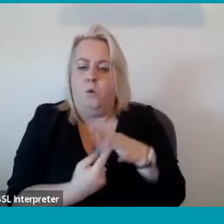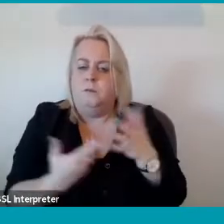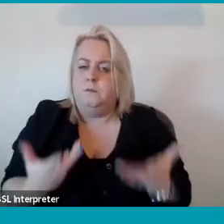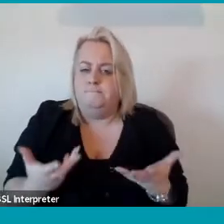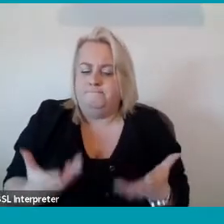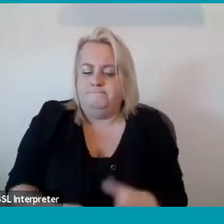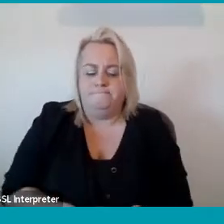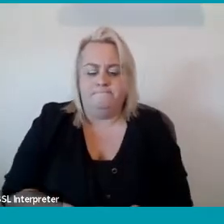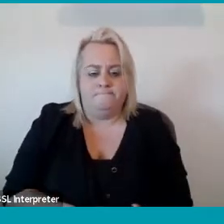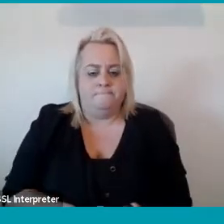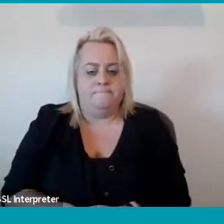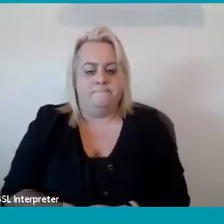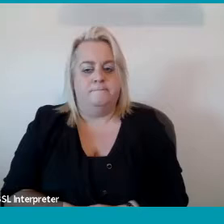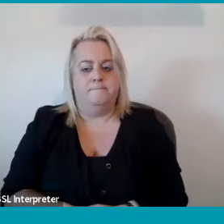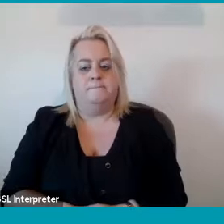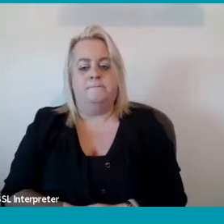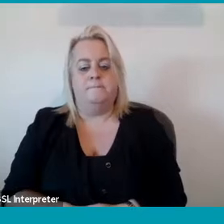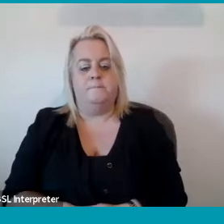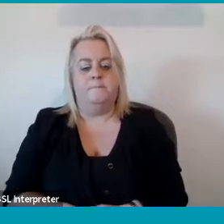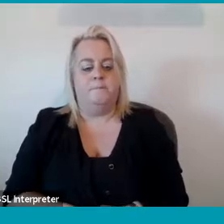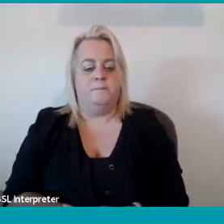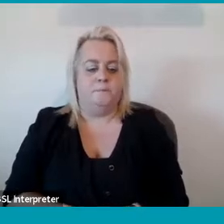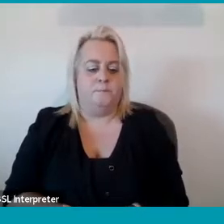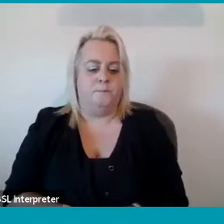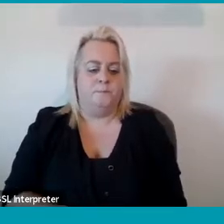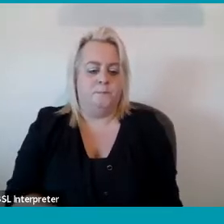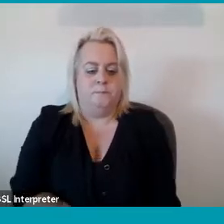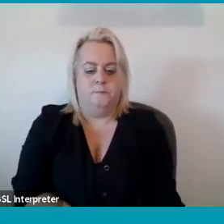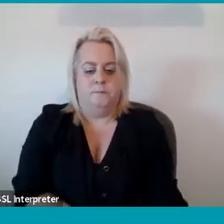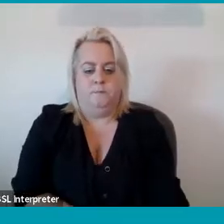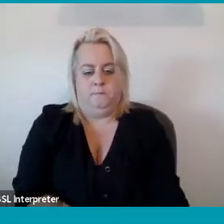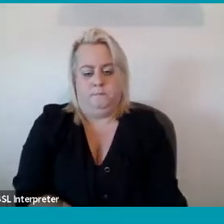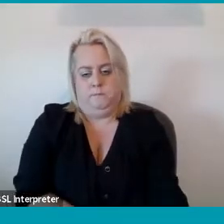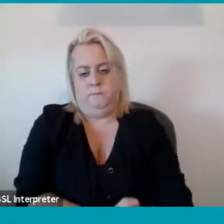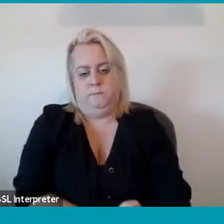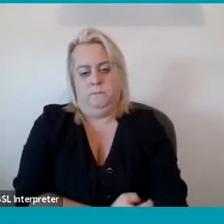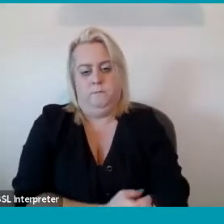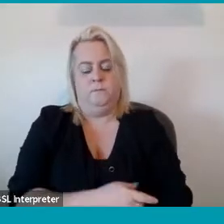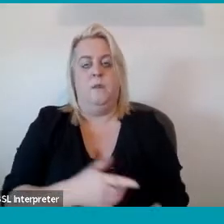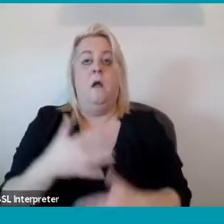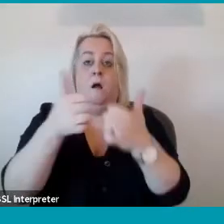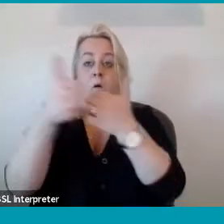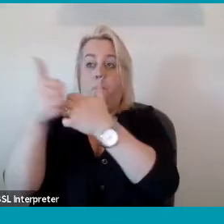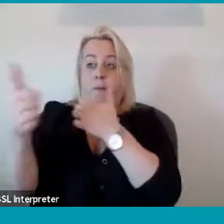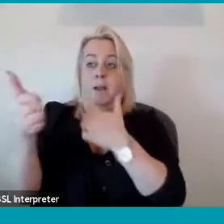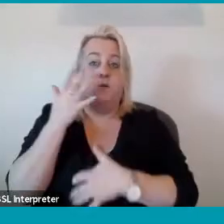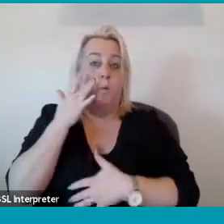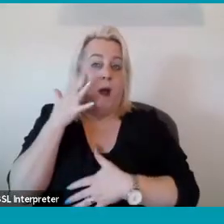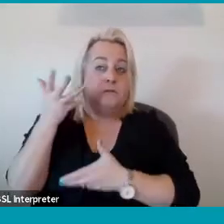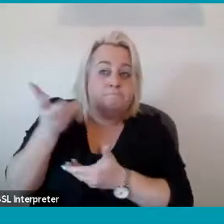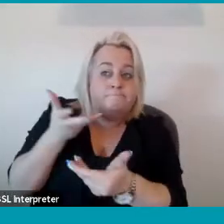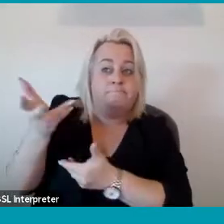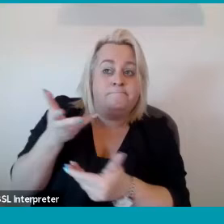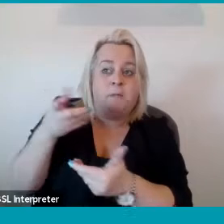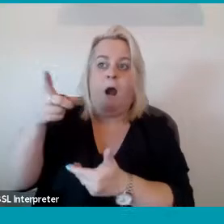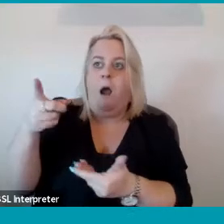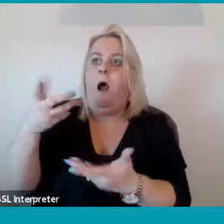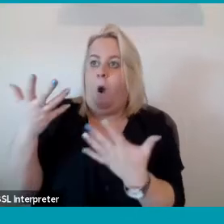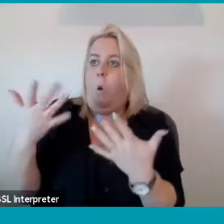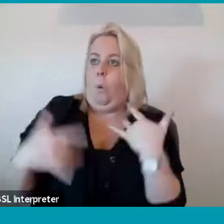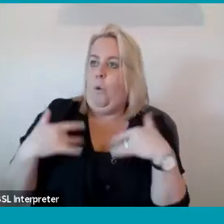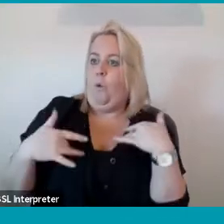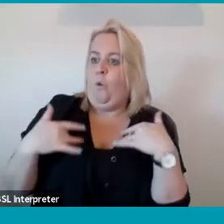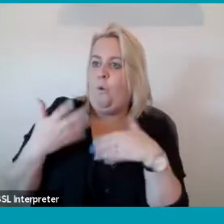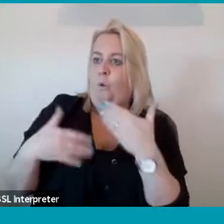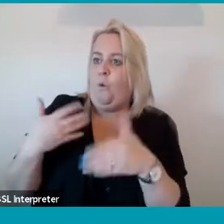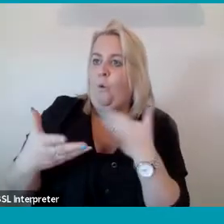so sometimes when I talk to companies about diversity, they'll be quite enthusiastic, and they'll be telling me about